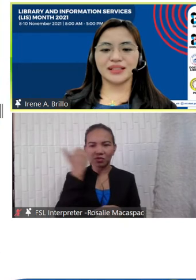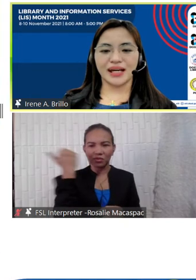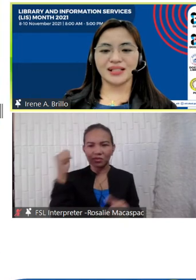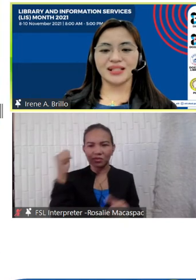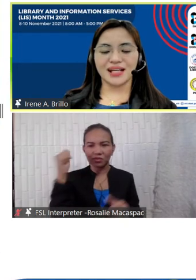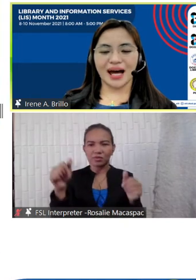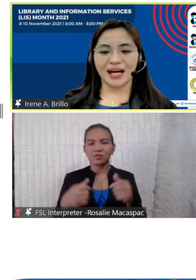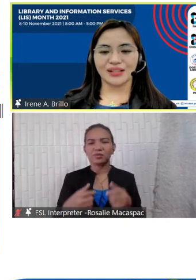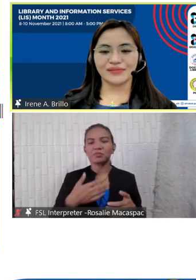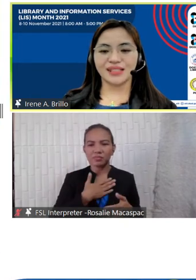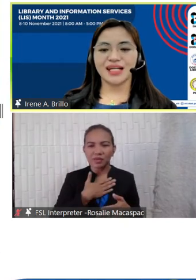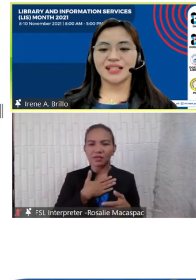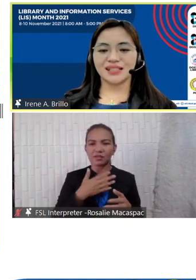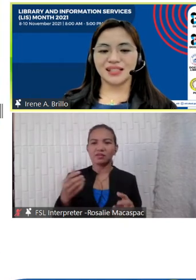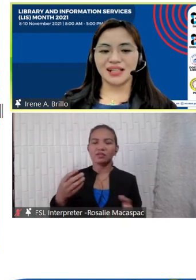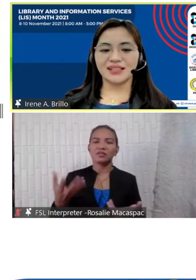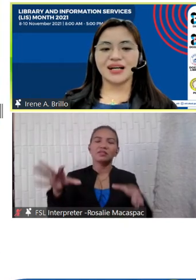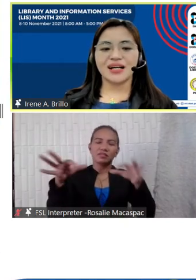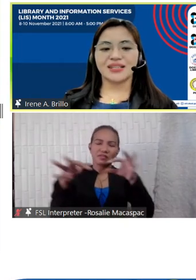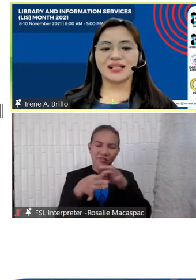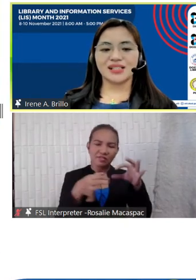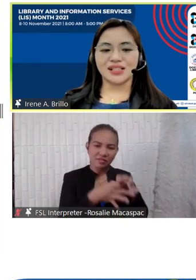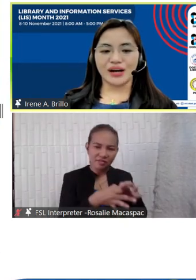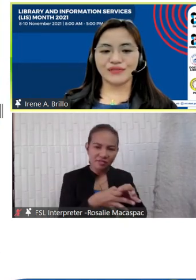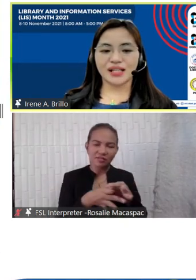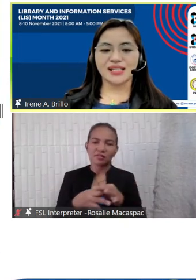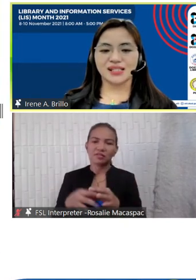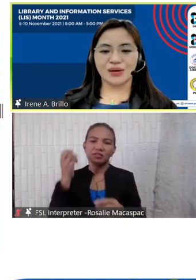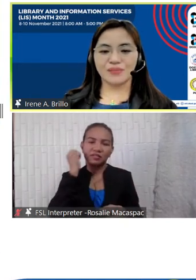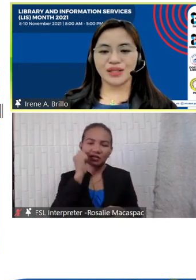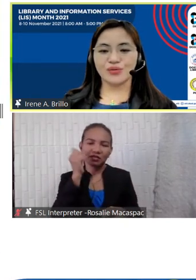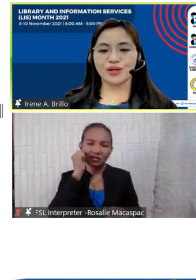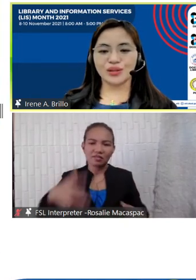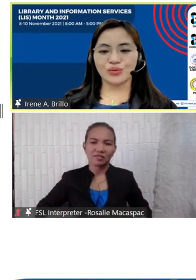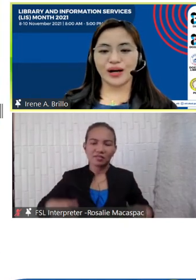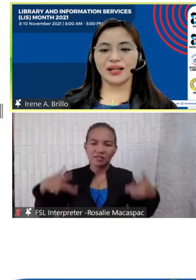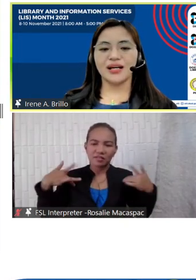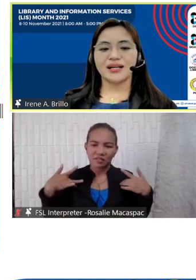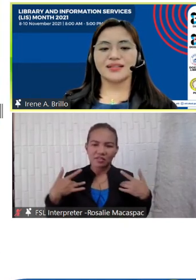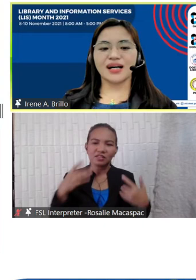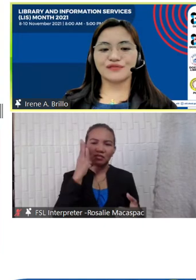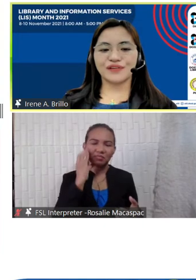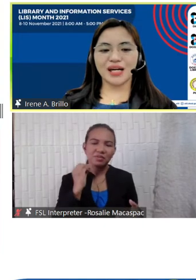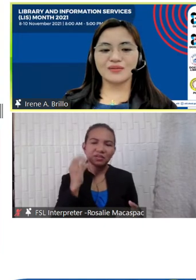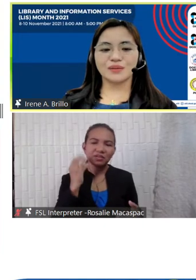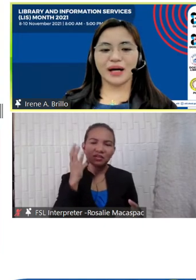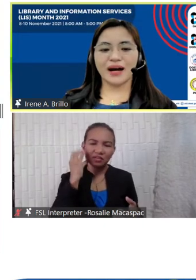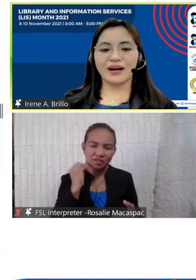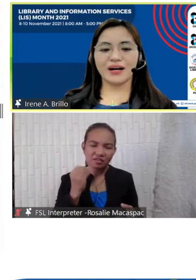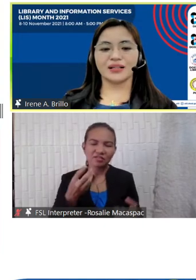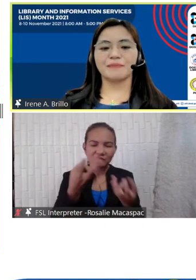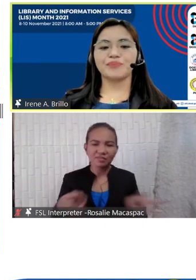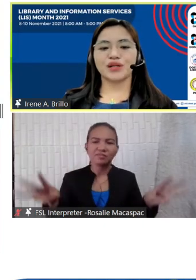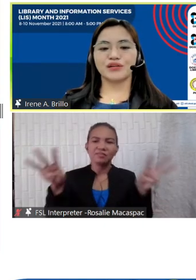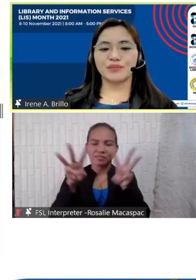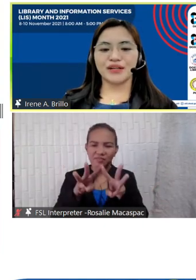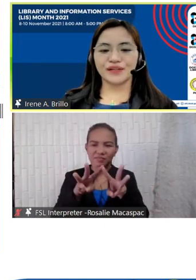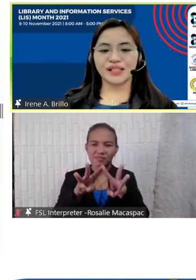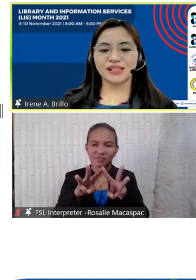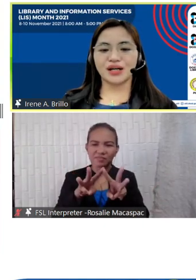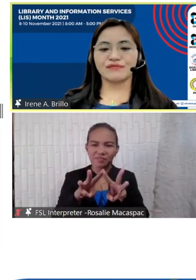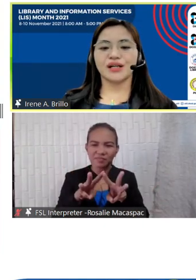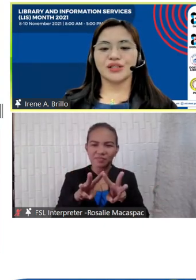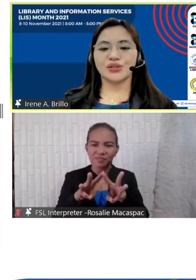to our daily lives. Indeed, their endeavor is something worthwhile that flames my heart of